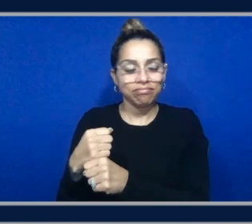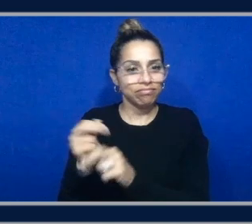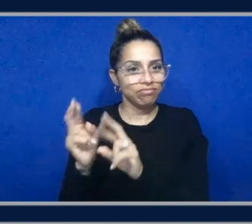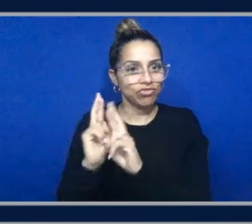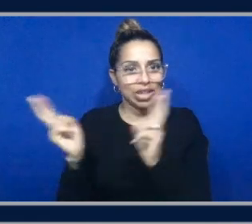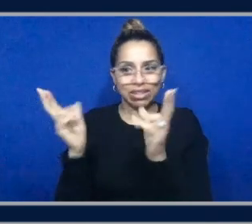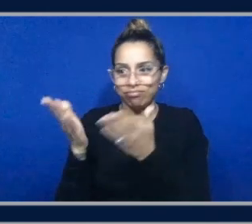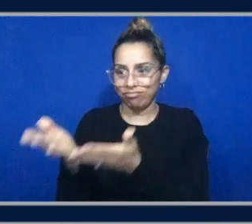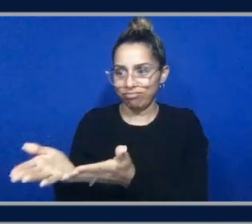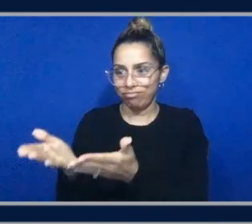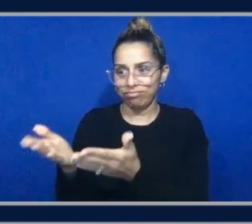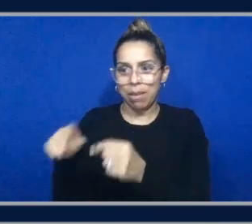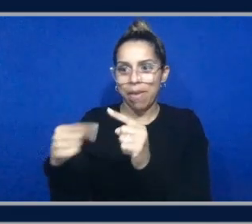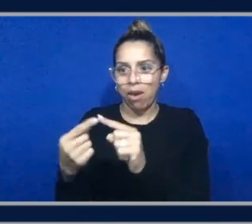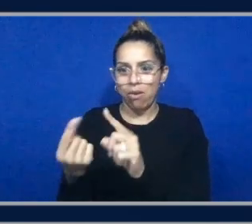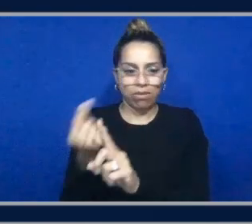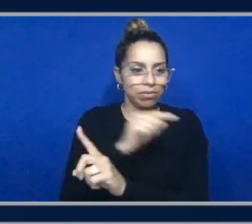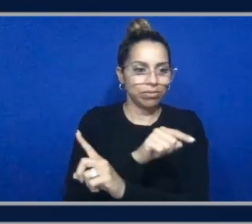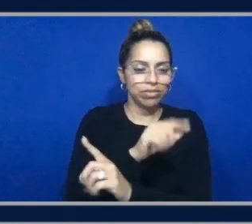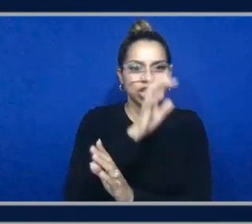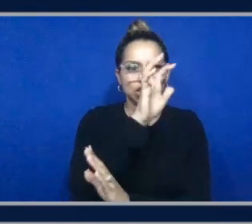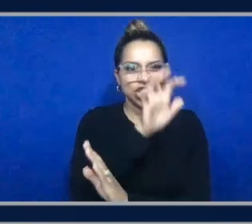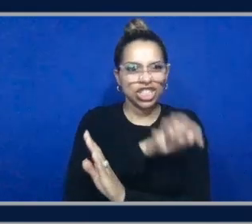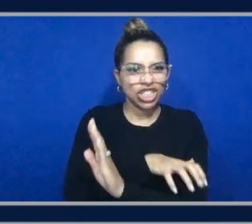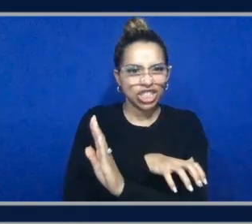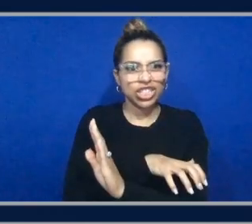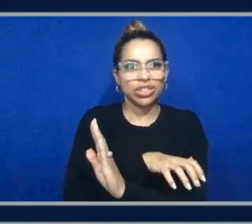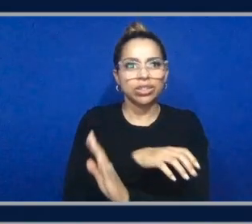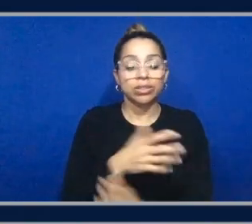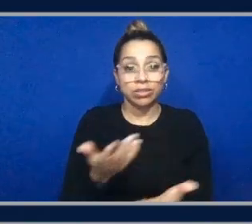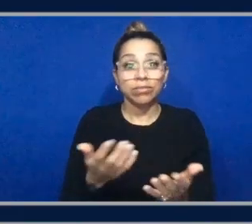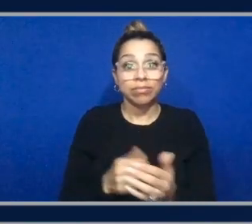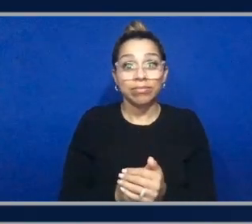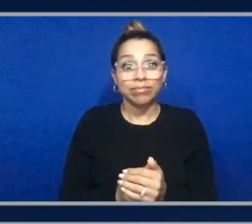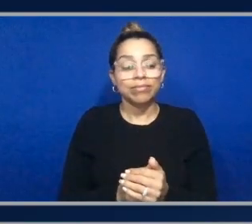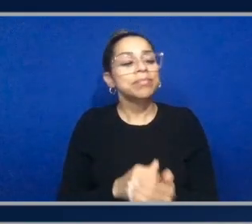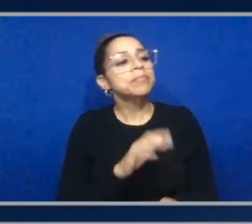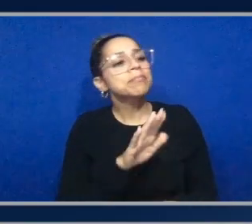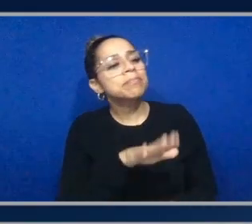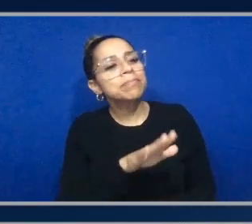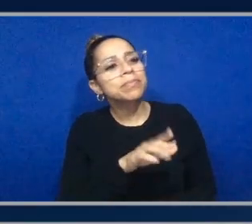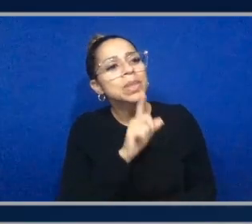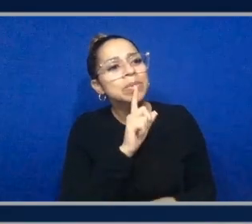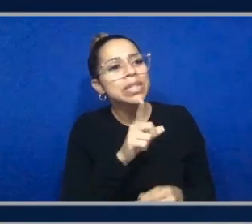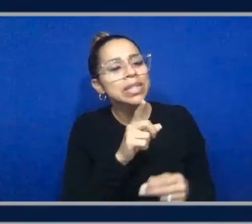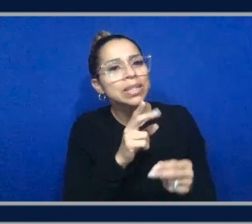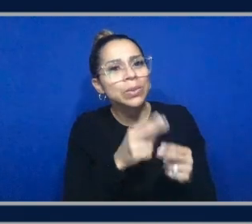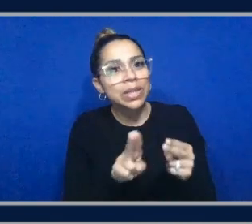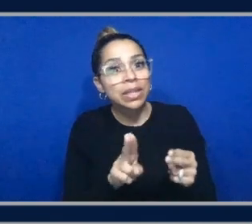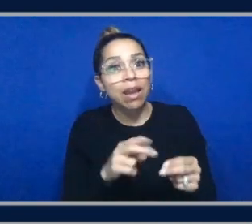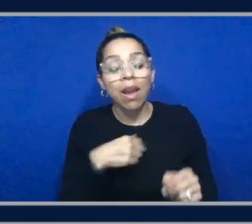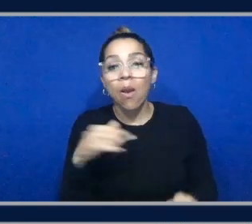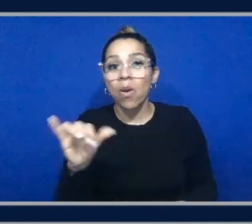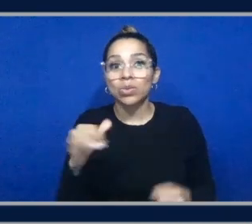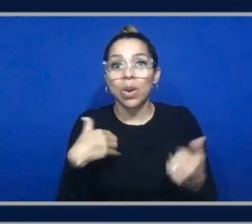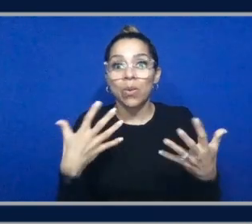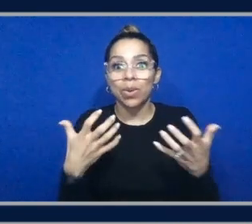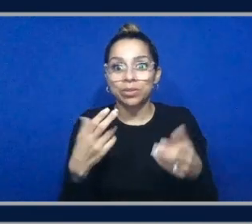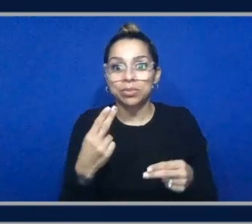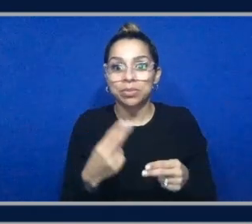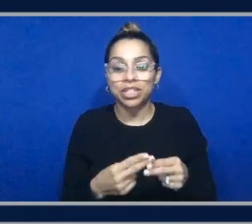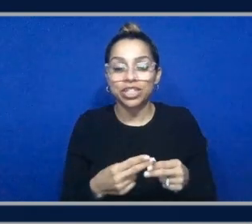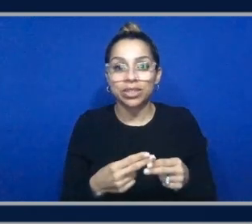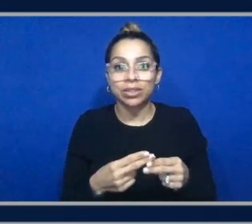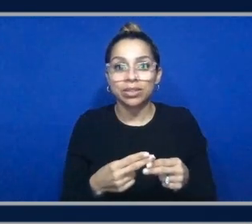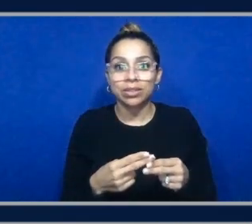left hand side. Now further, what I want to do is Abhinav, maybe real quick, I'd also like to call out that, we